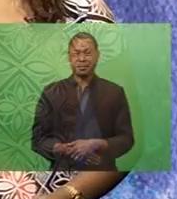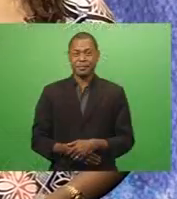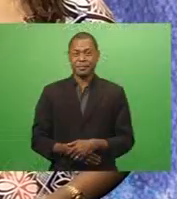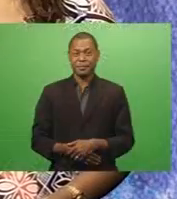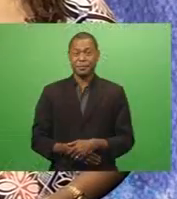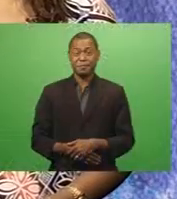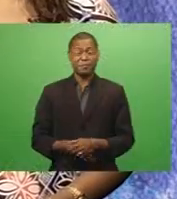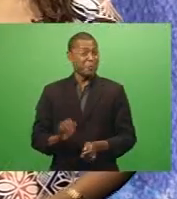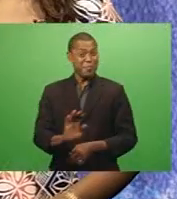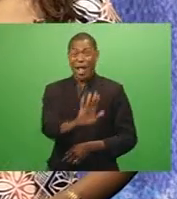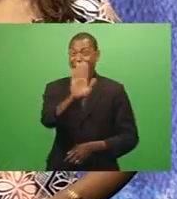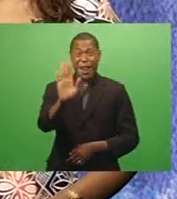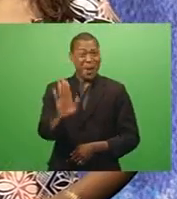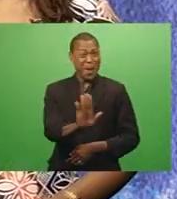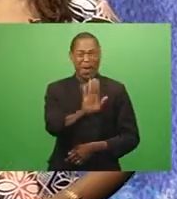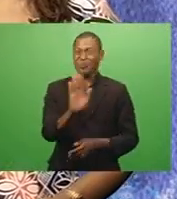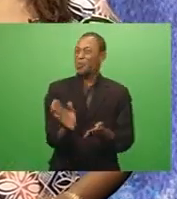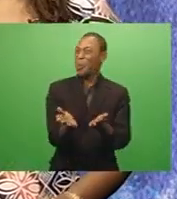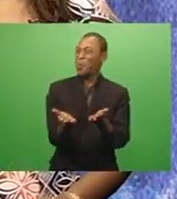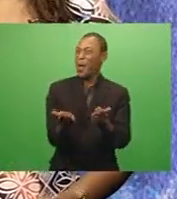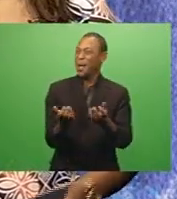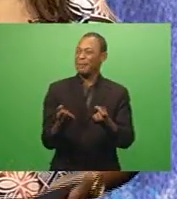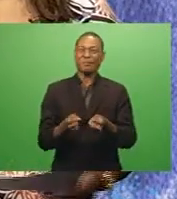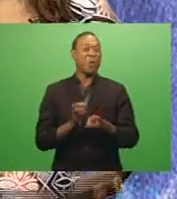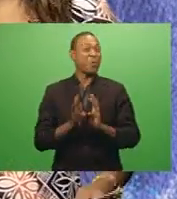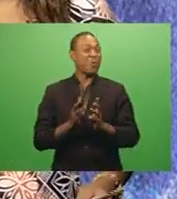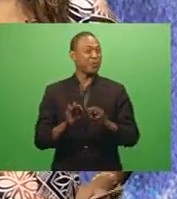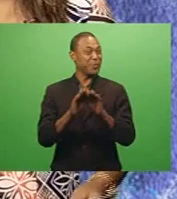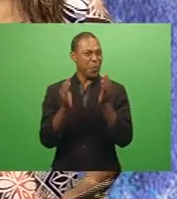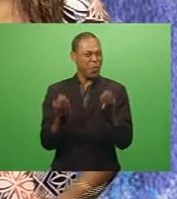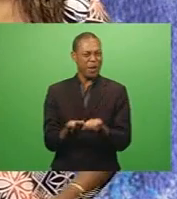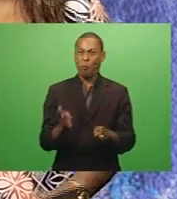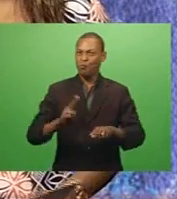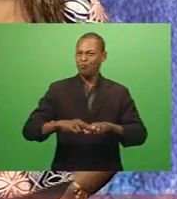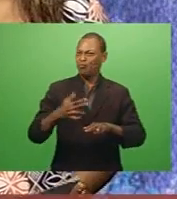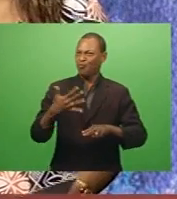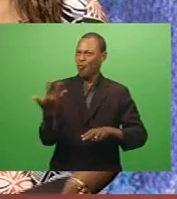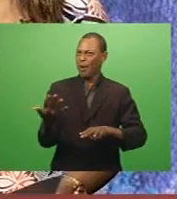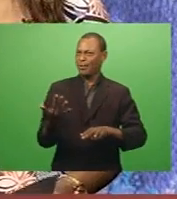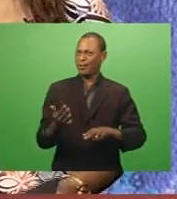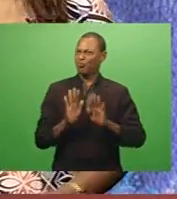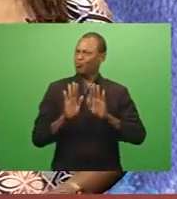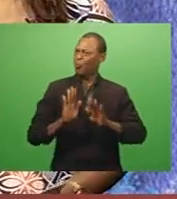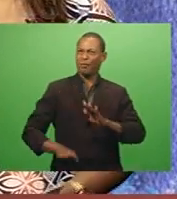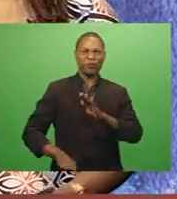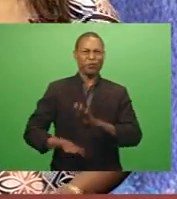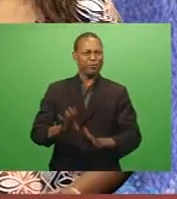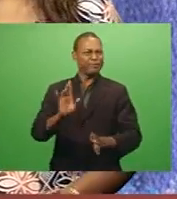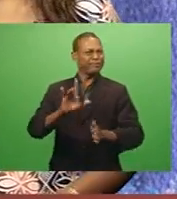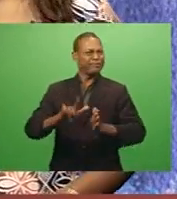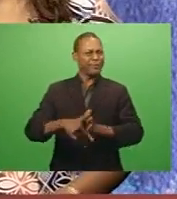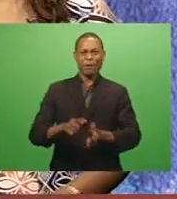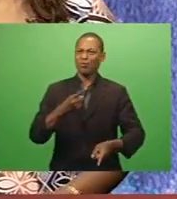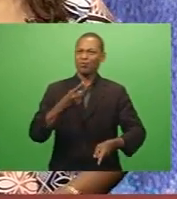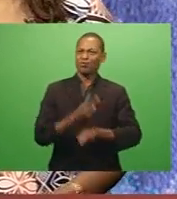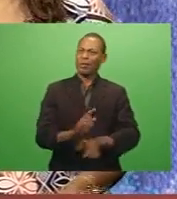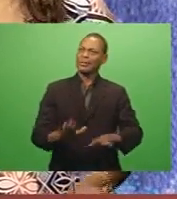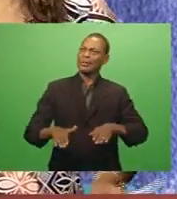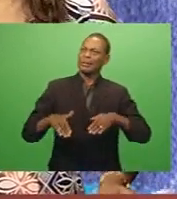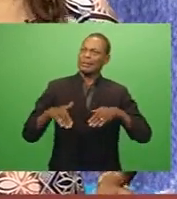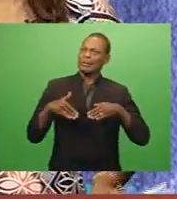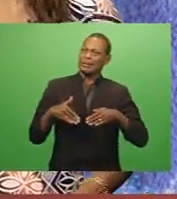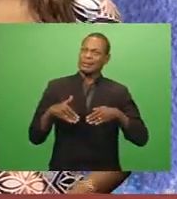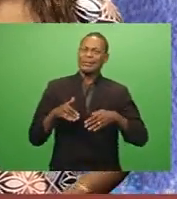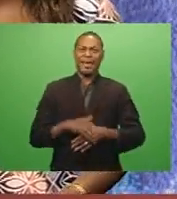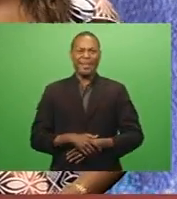Hello to you and welcome to the Weather World. It's Friday, the wonderful time of the week to relax and have fun